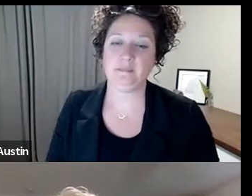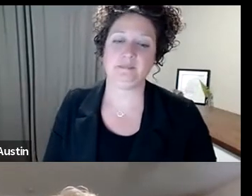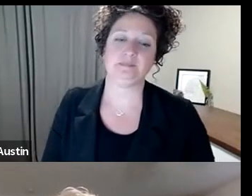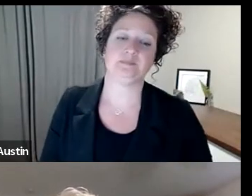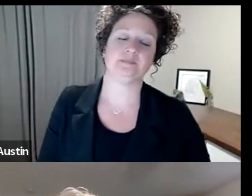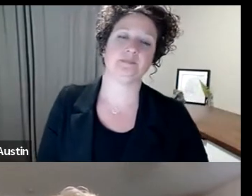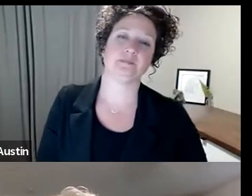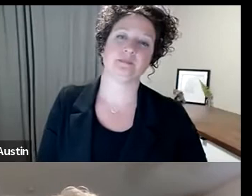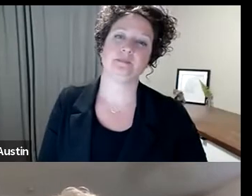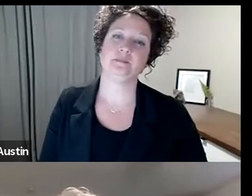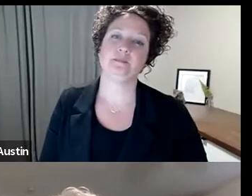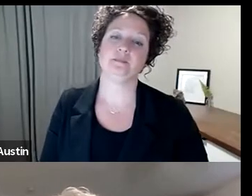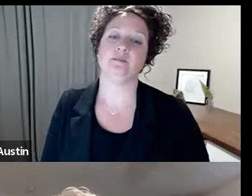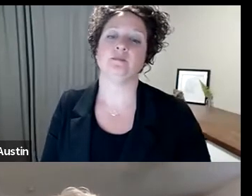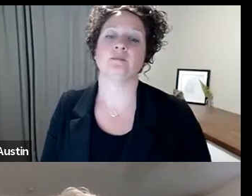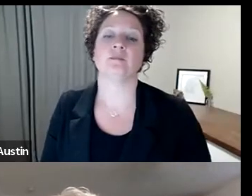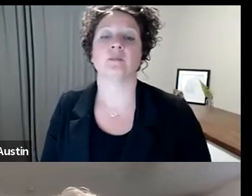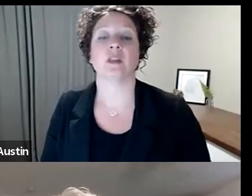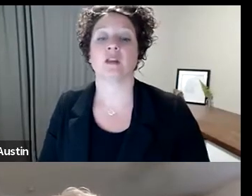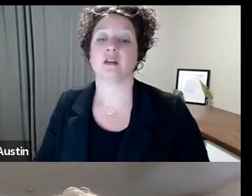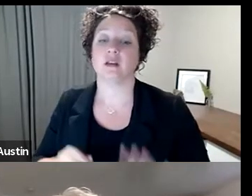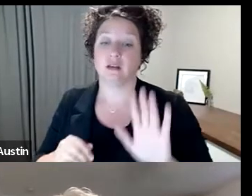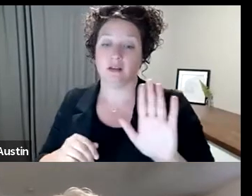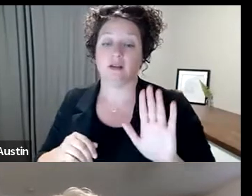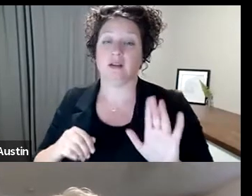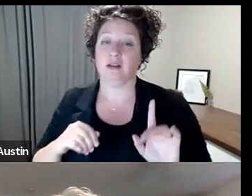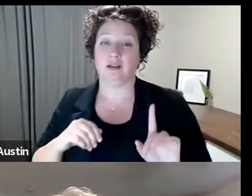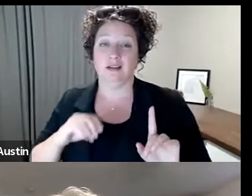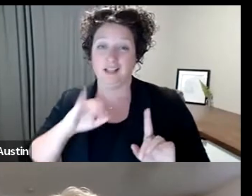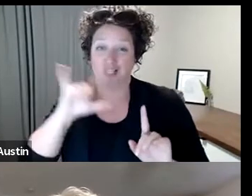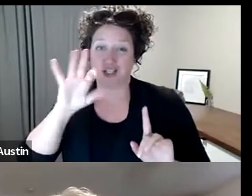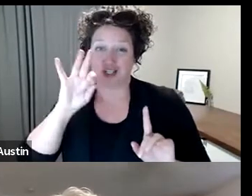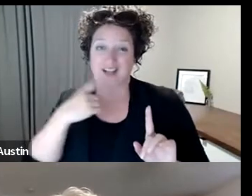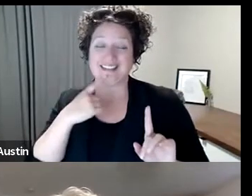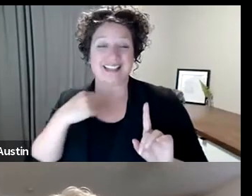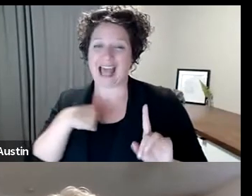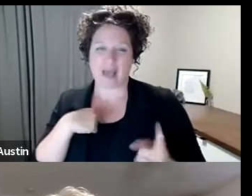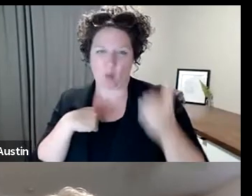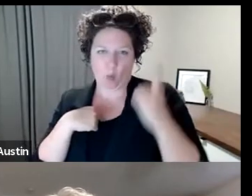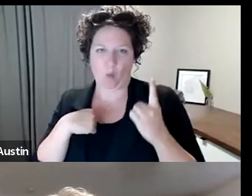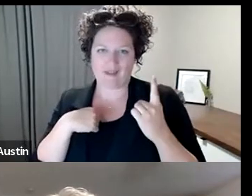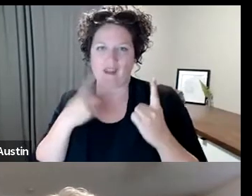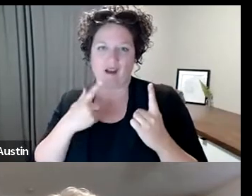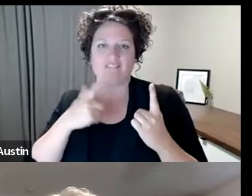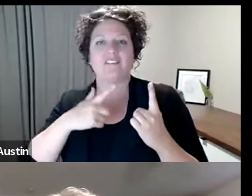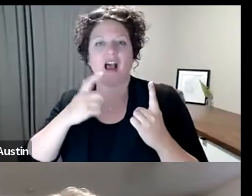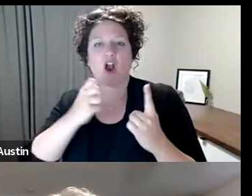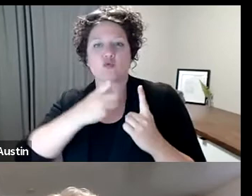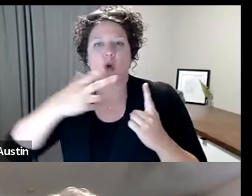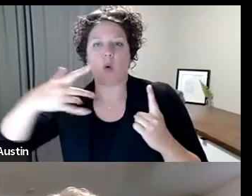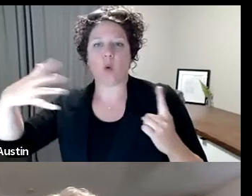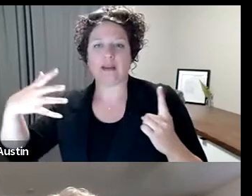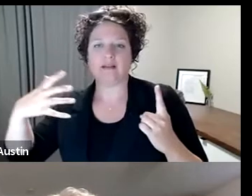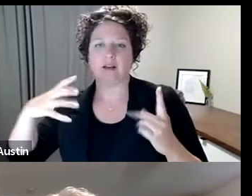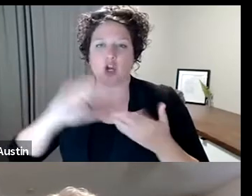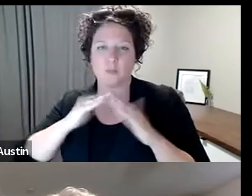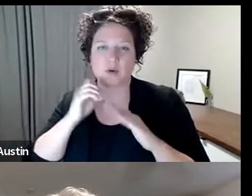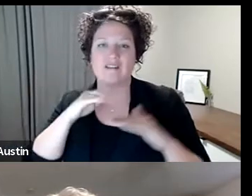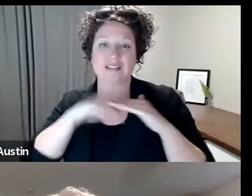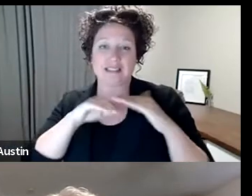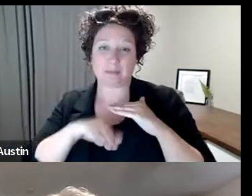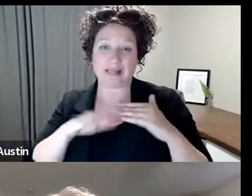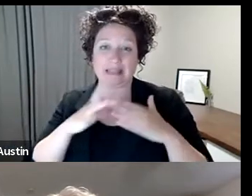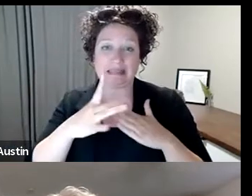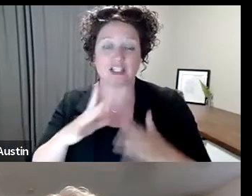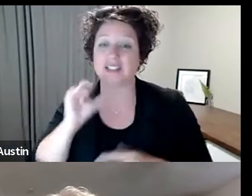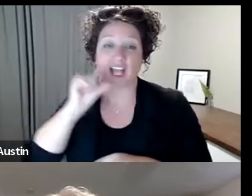Well, I'd be very quick first to point out that I'm one of, thankfully, a growing community of accessibility leaders, not